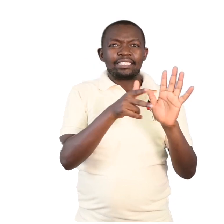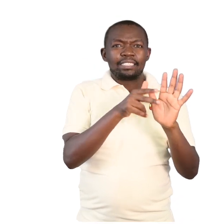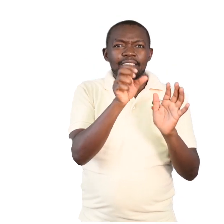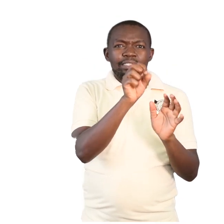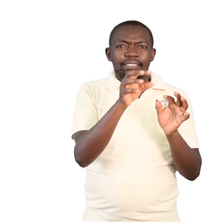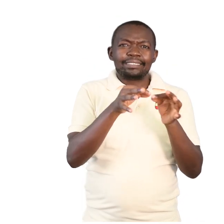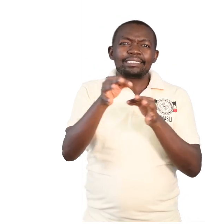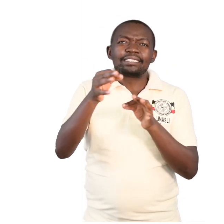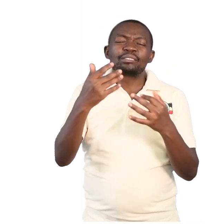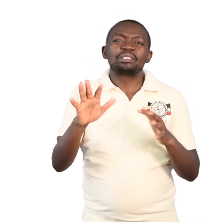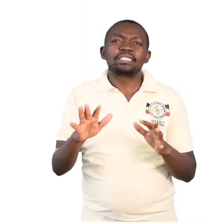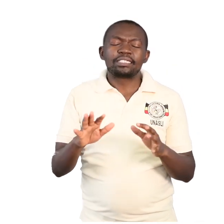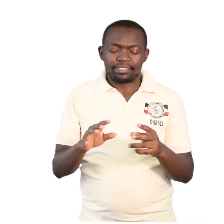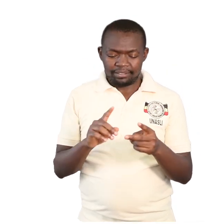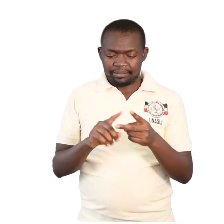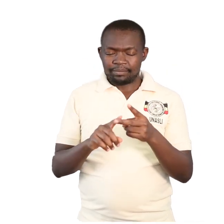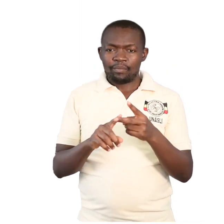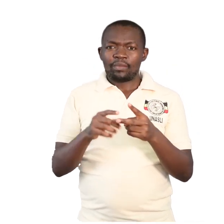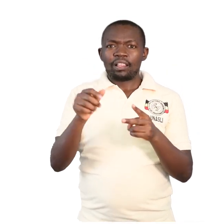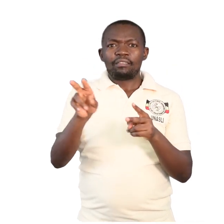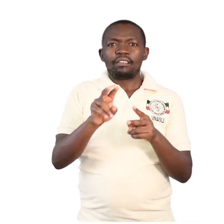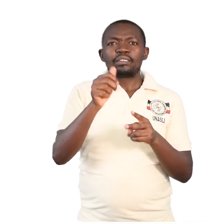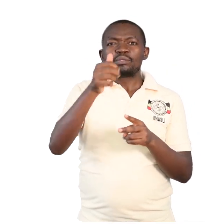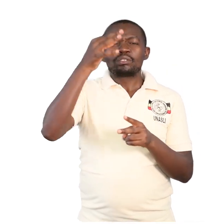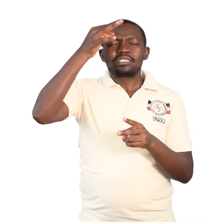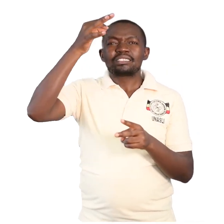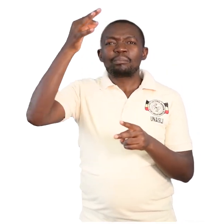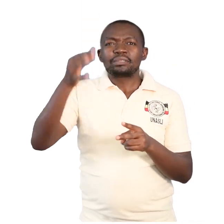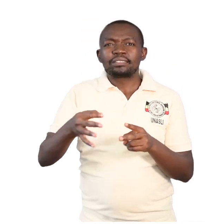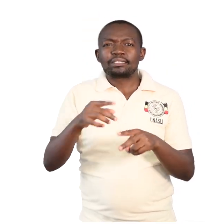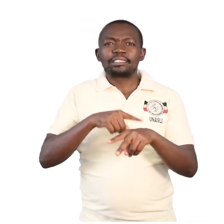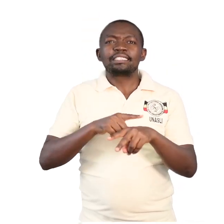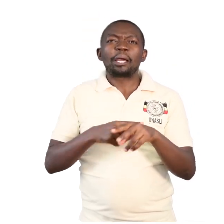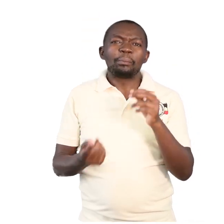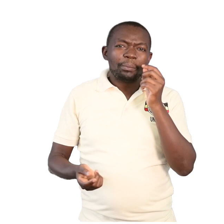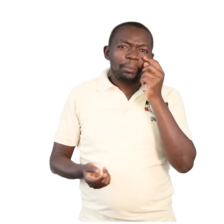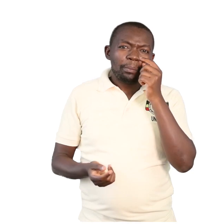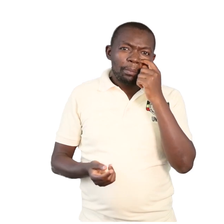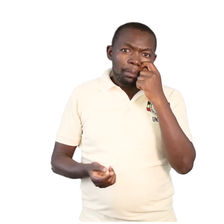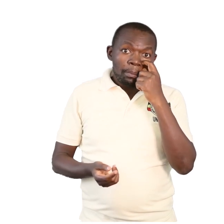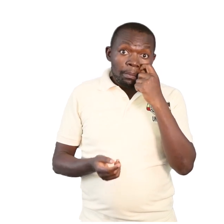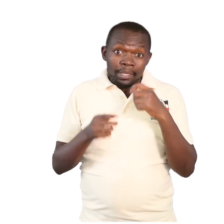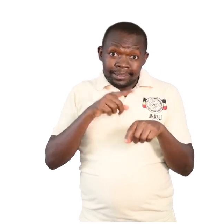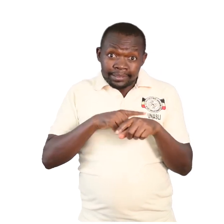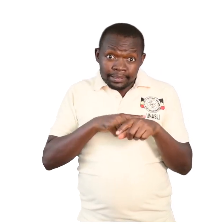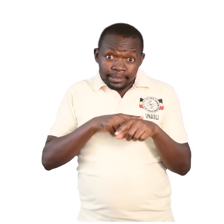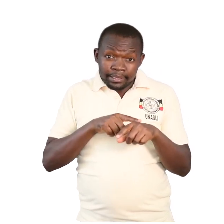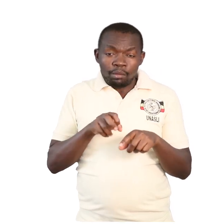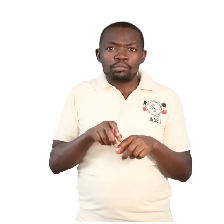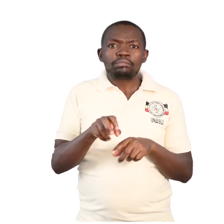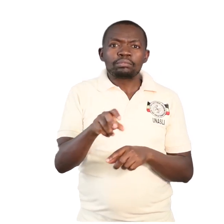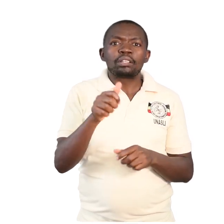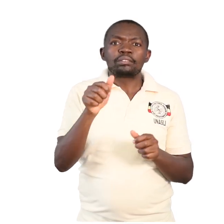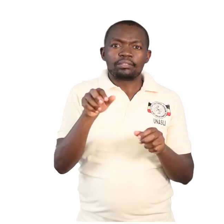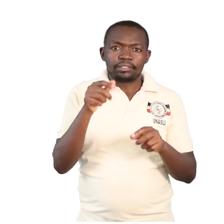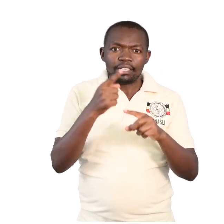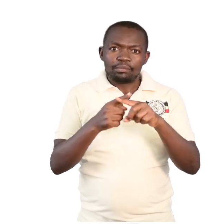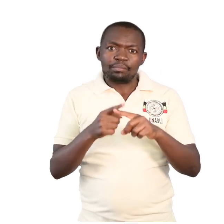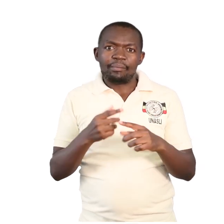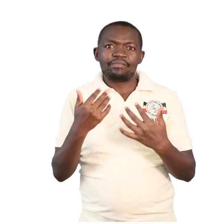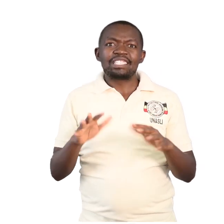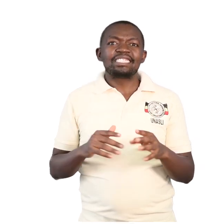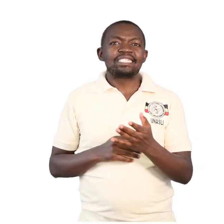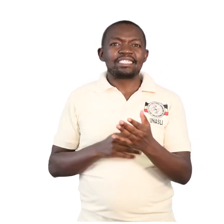yes, and you've already determined the time that it has taken you to count that distance around the